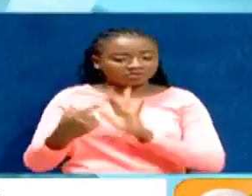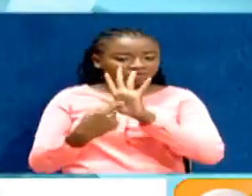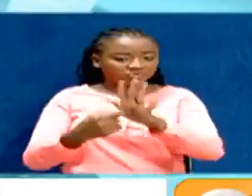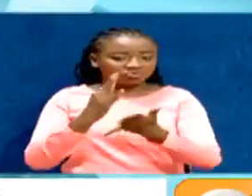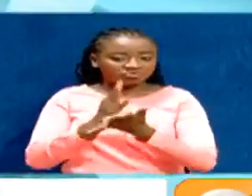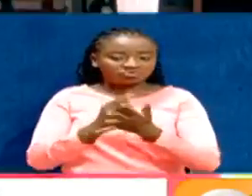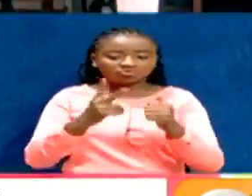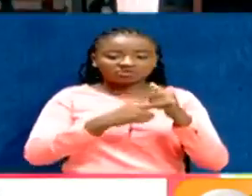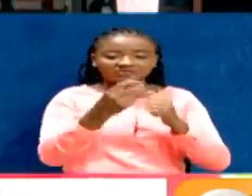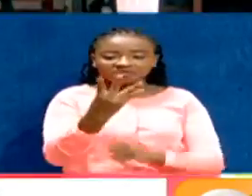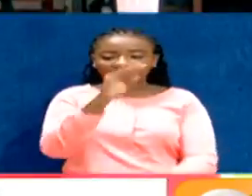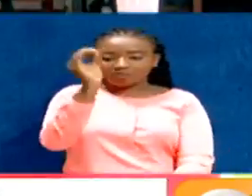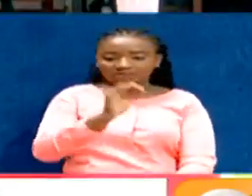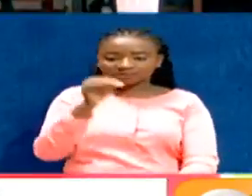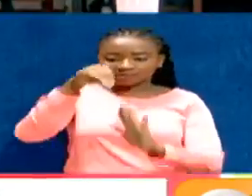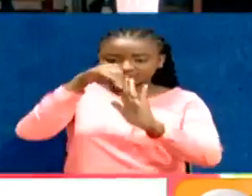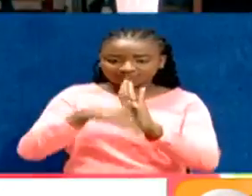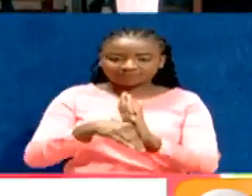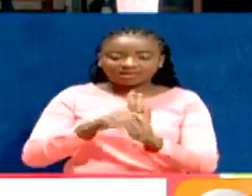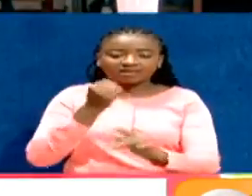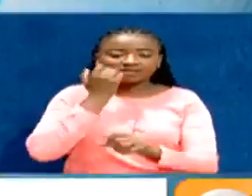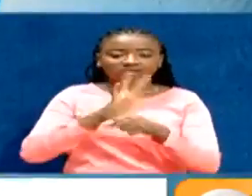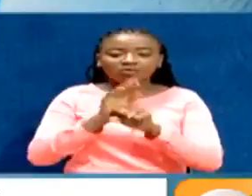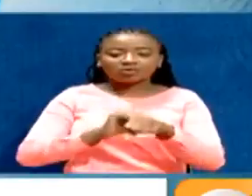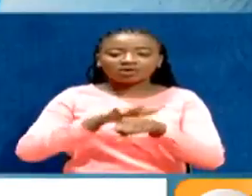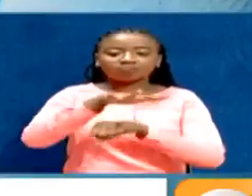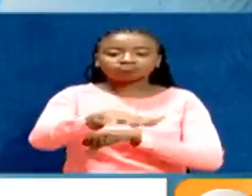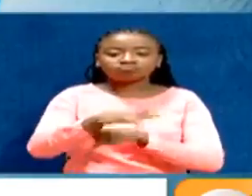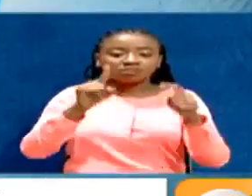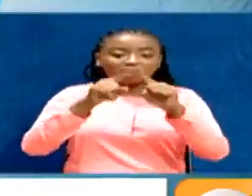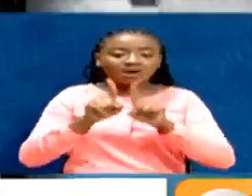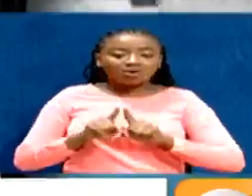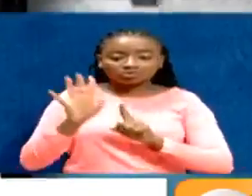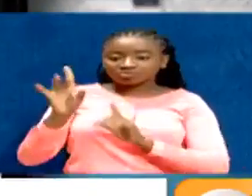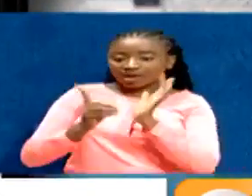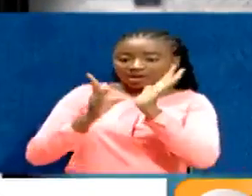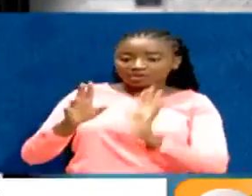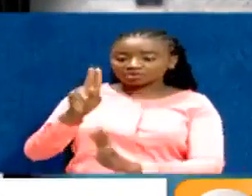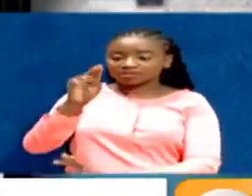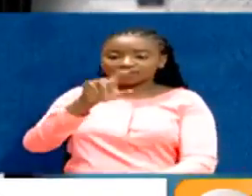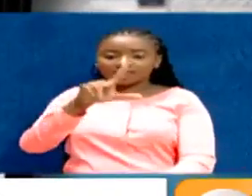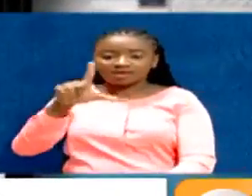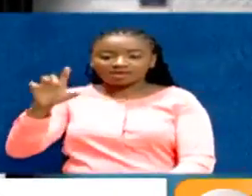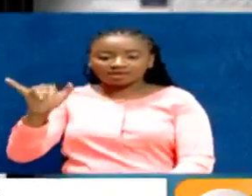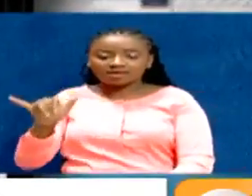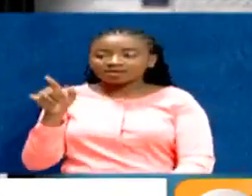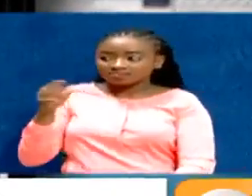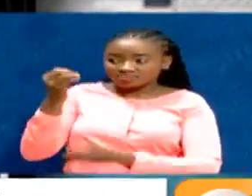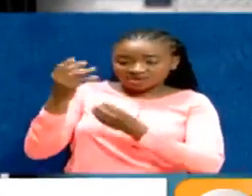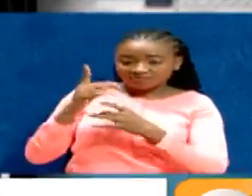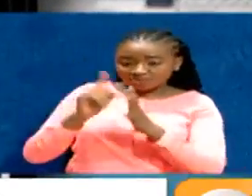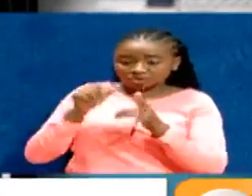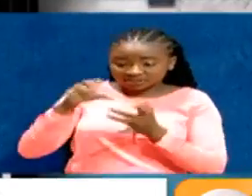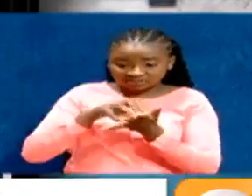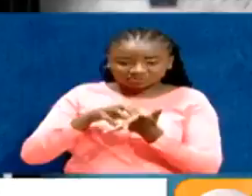a 74% decrease in infections in Nairobi. According to Dr. Nelly, a teacher and epidemiologist, the trend is